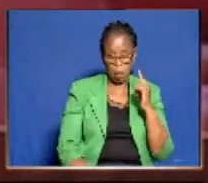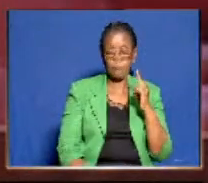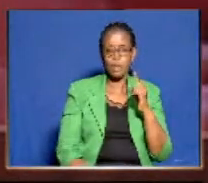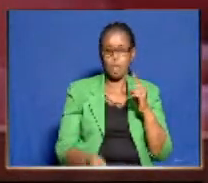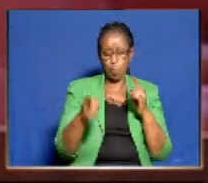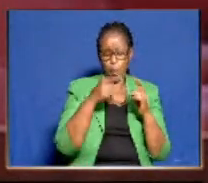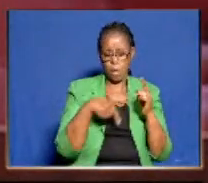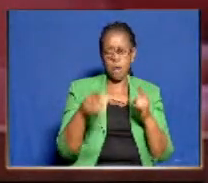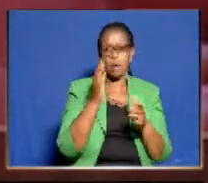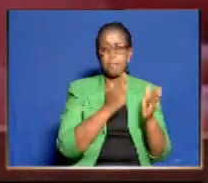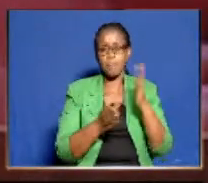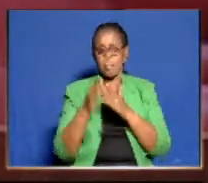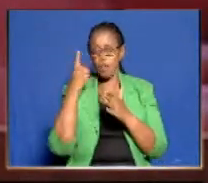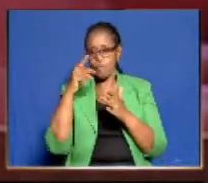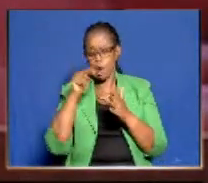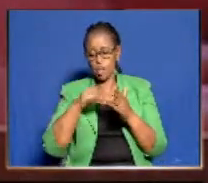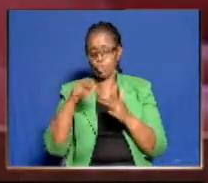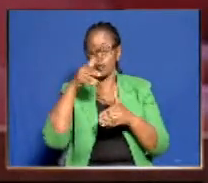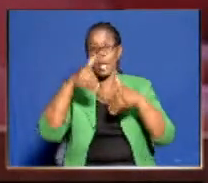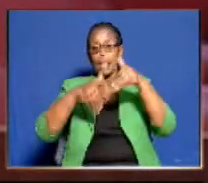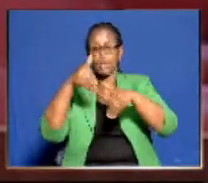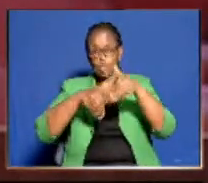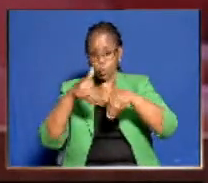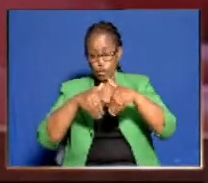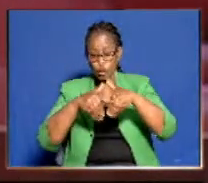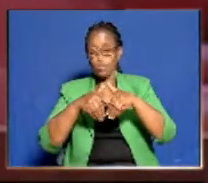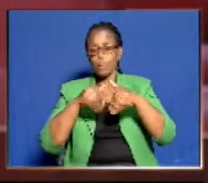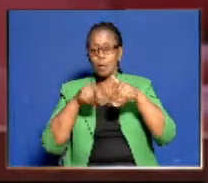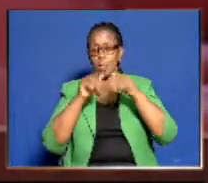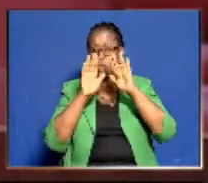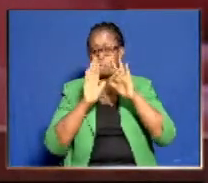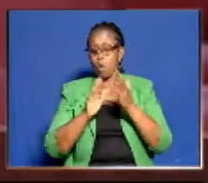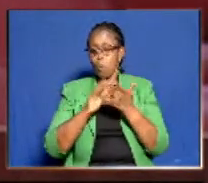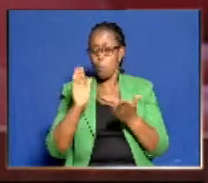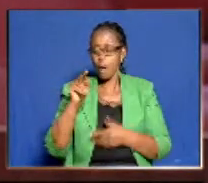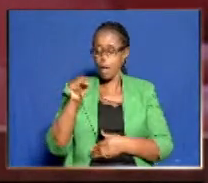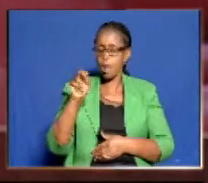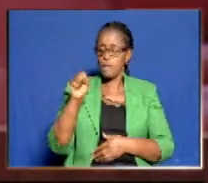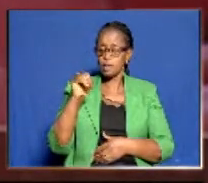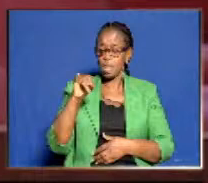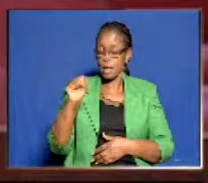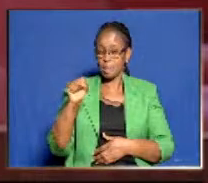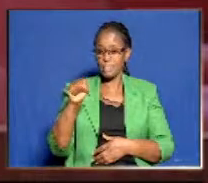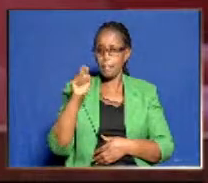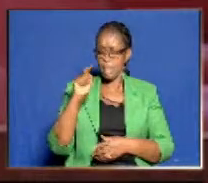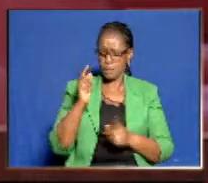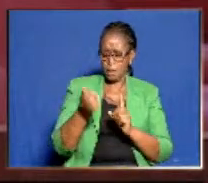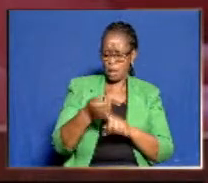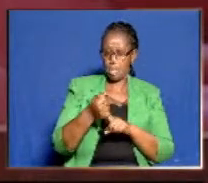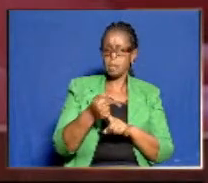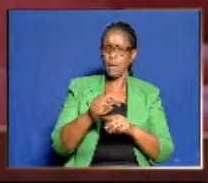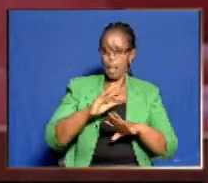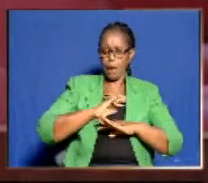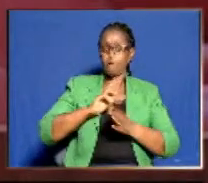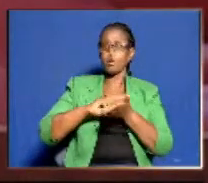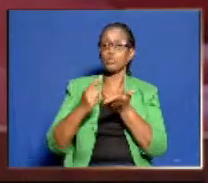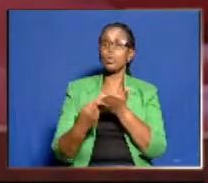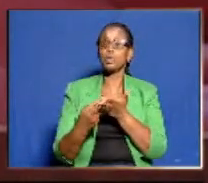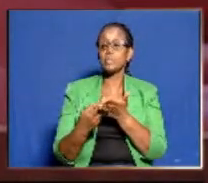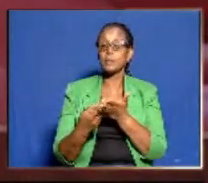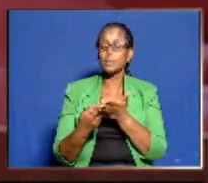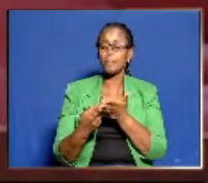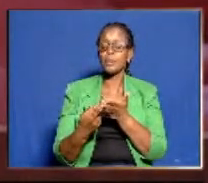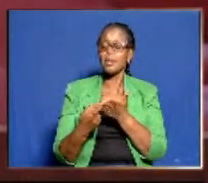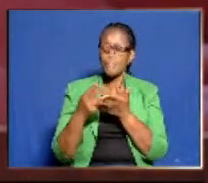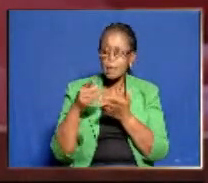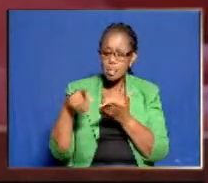preparing for national election, Honorable Speaker, it's critical that the NSIS is given resources and support they need to